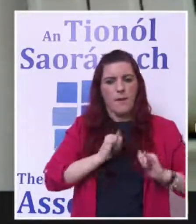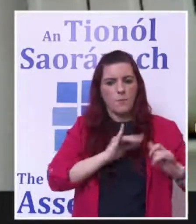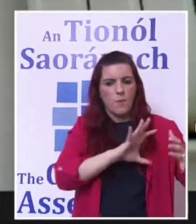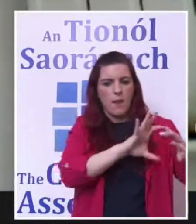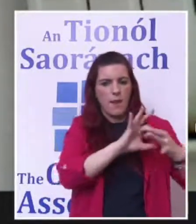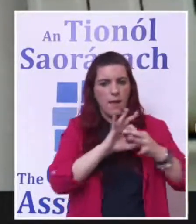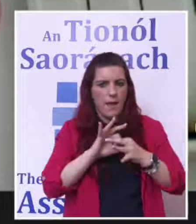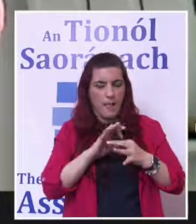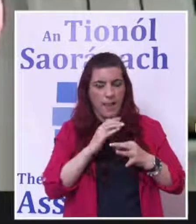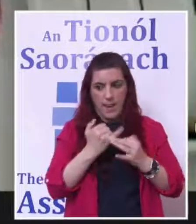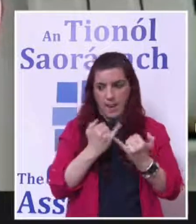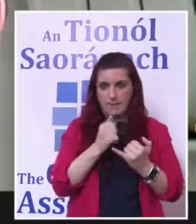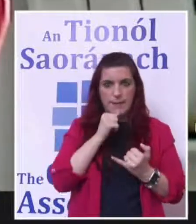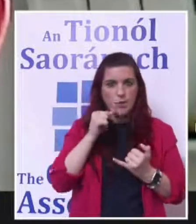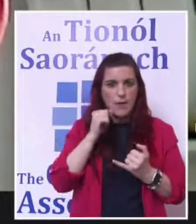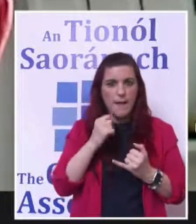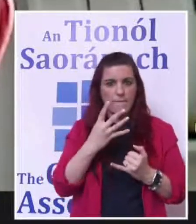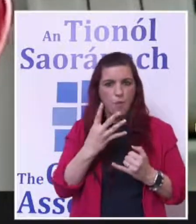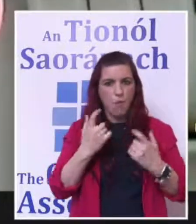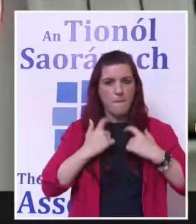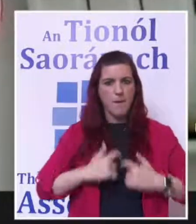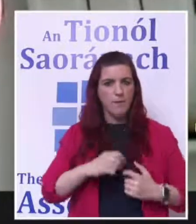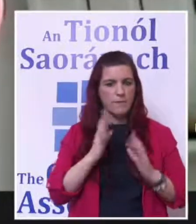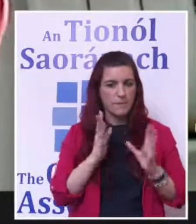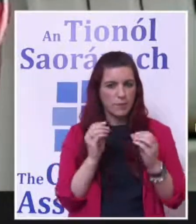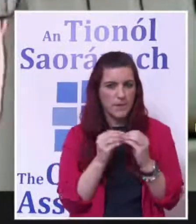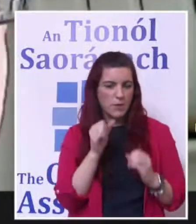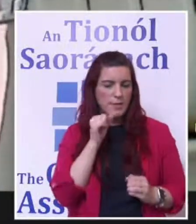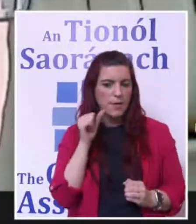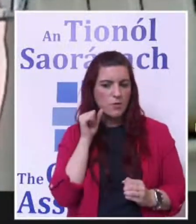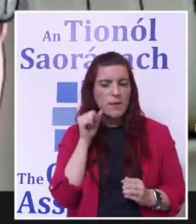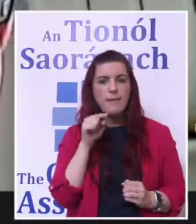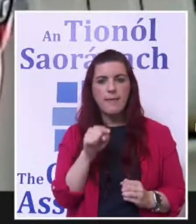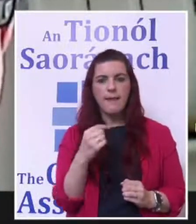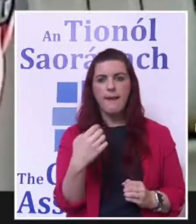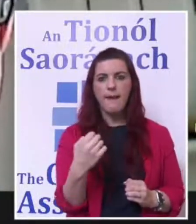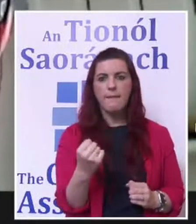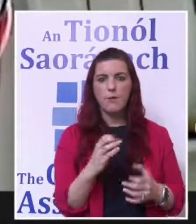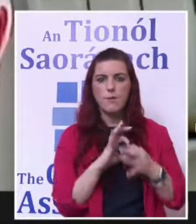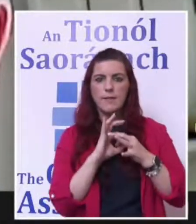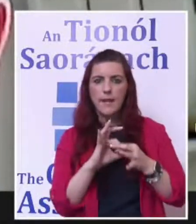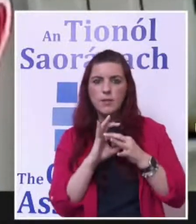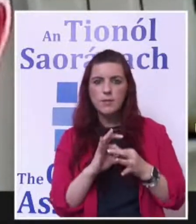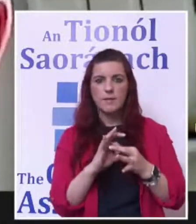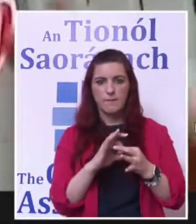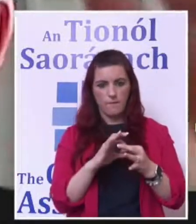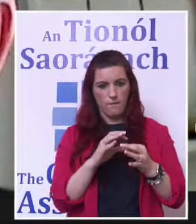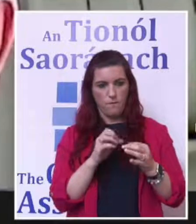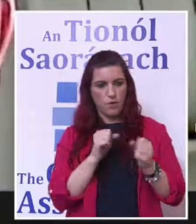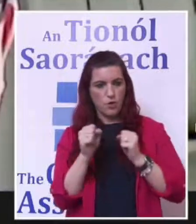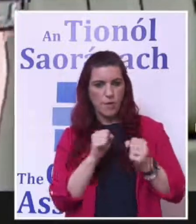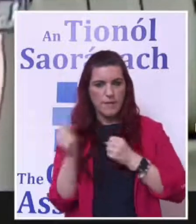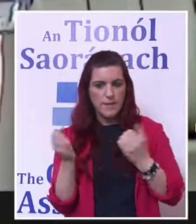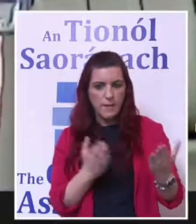by the mayors, a very real focus on the immediacy of service delivery, whilst allowing for